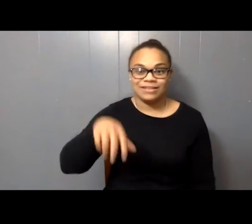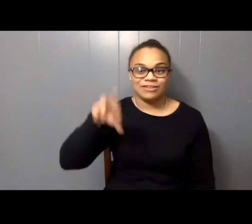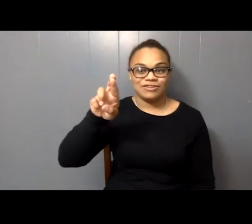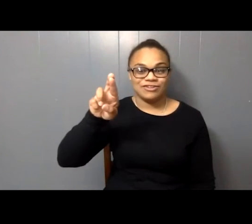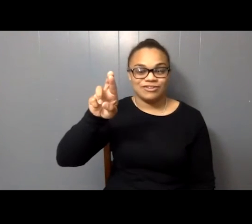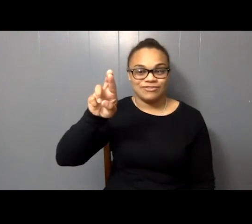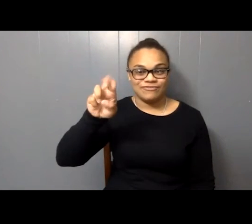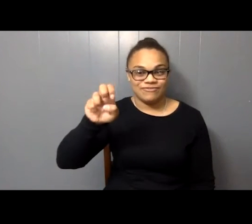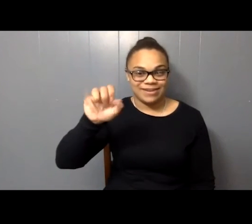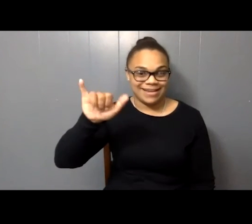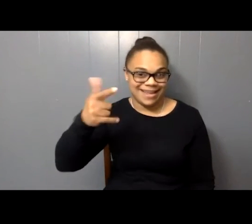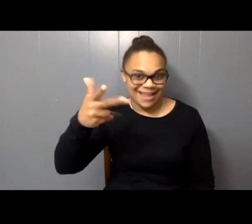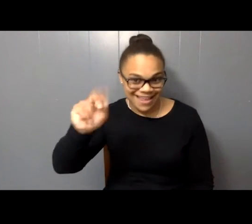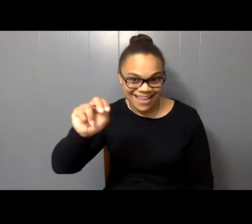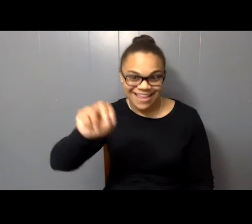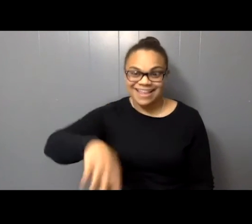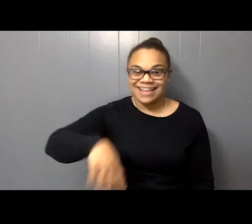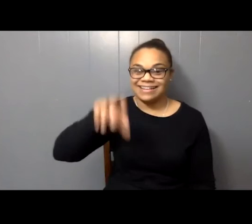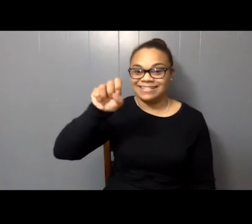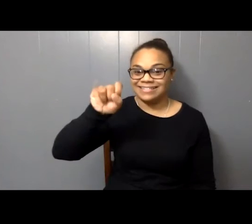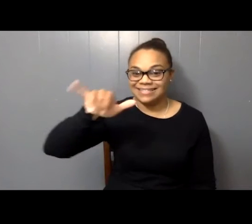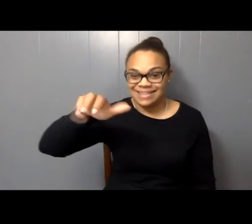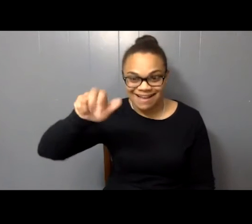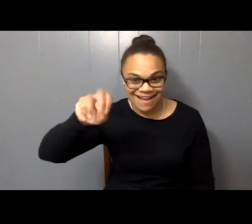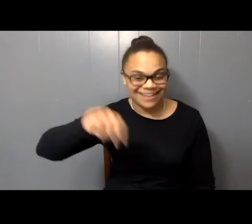all. I see you all. I see you all. I promise.